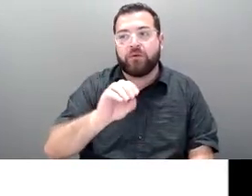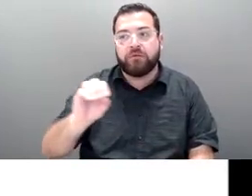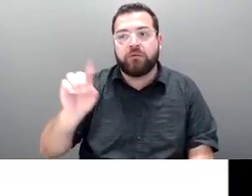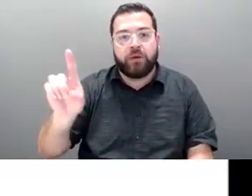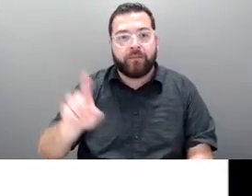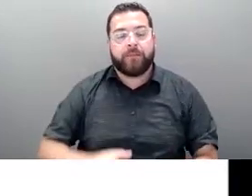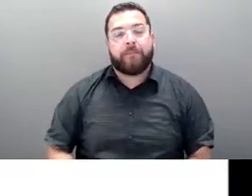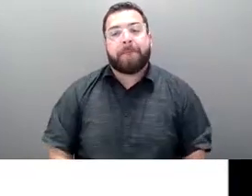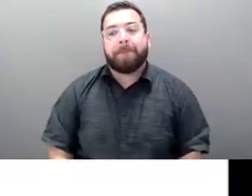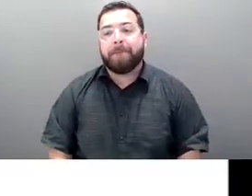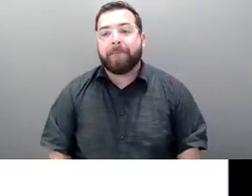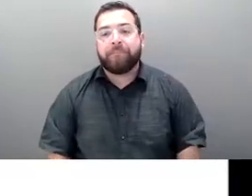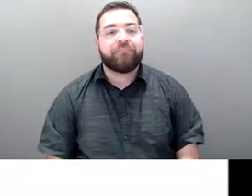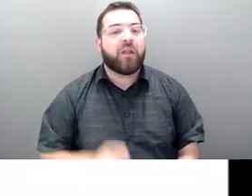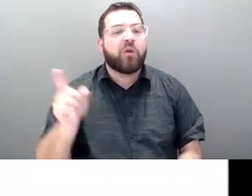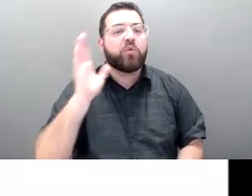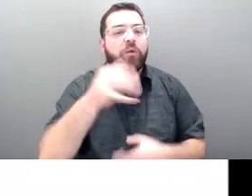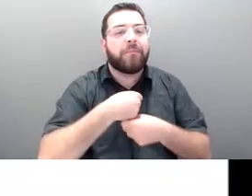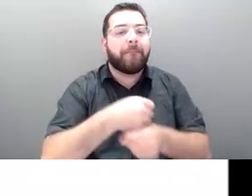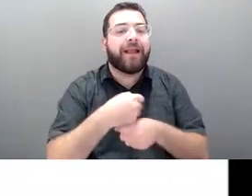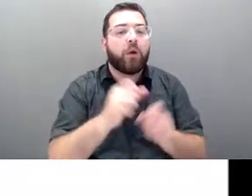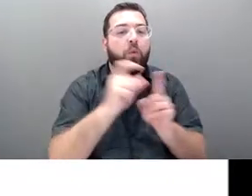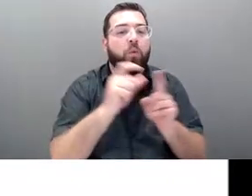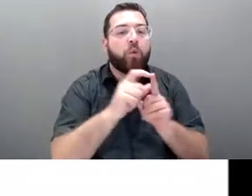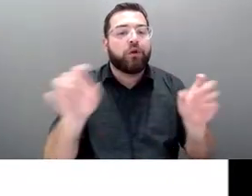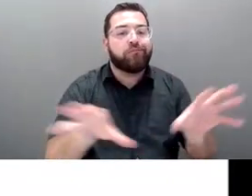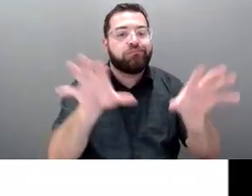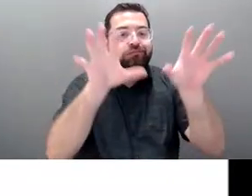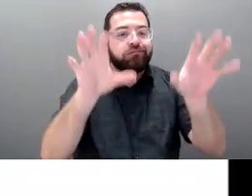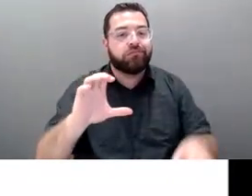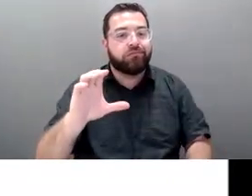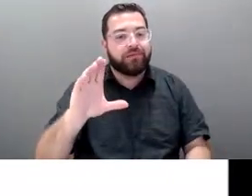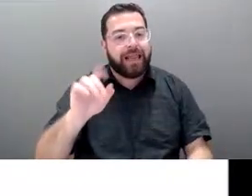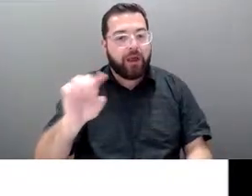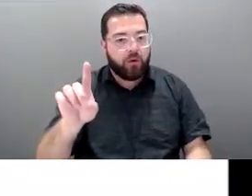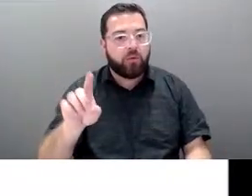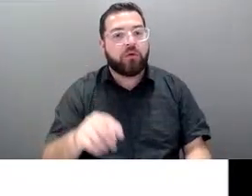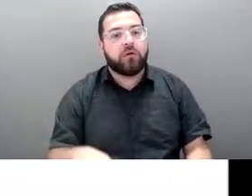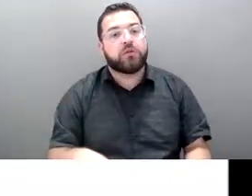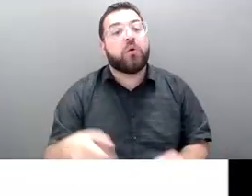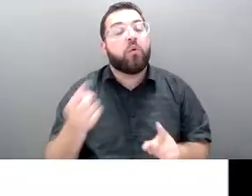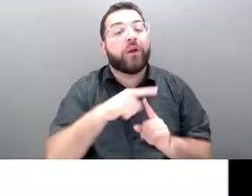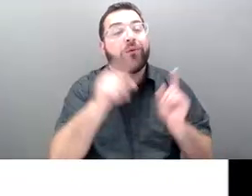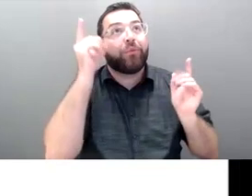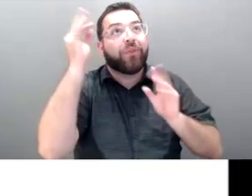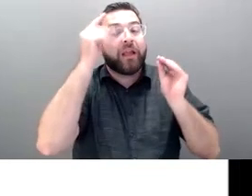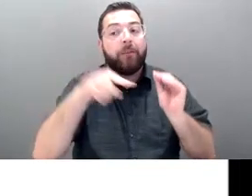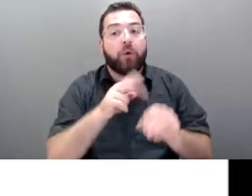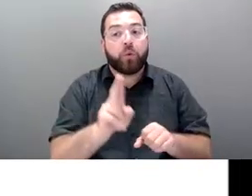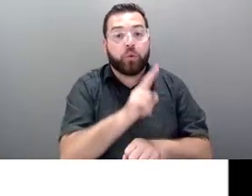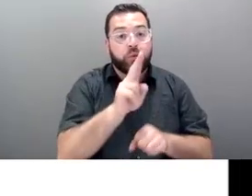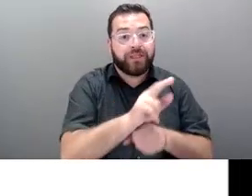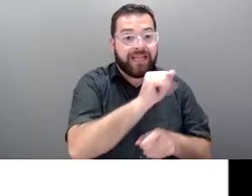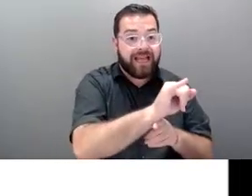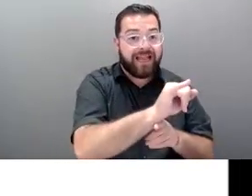51874001. And this is a word cloud. So the idea is when you think of using AI ethically in